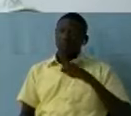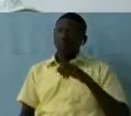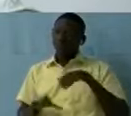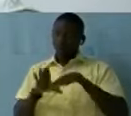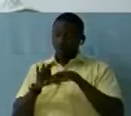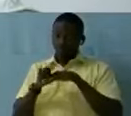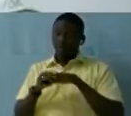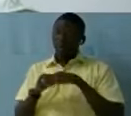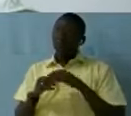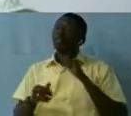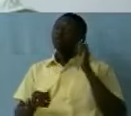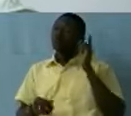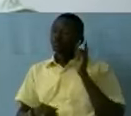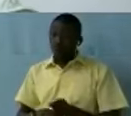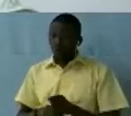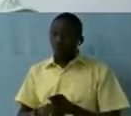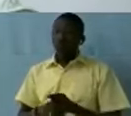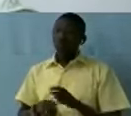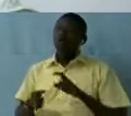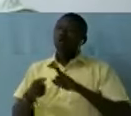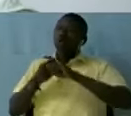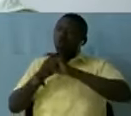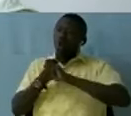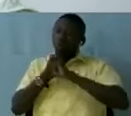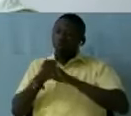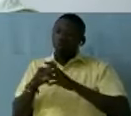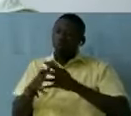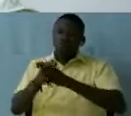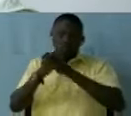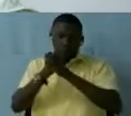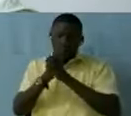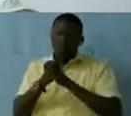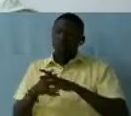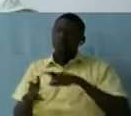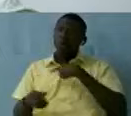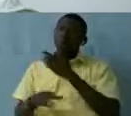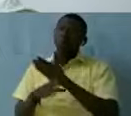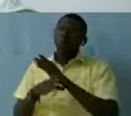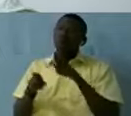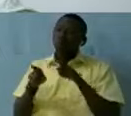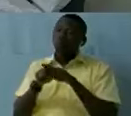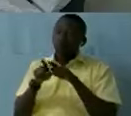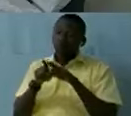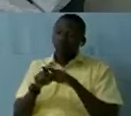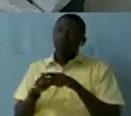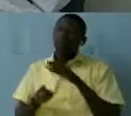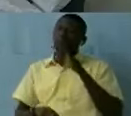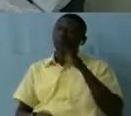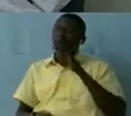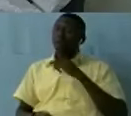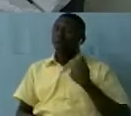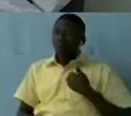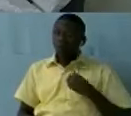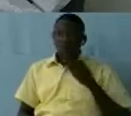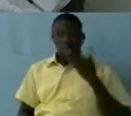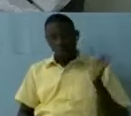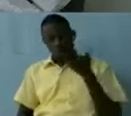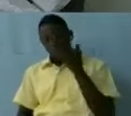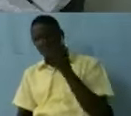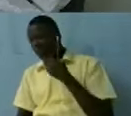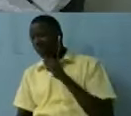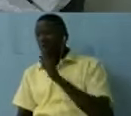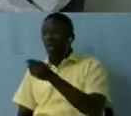the investigations. Sarto munyineti ko. Isulata menu la ining TRRC la mulu nyanta nyomo ila le fokata